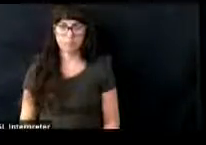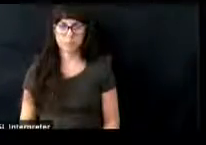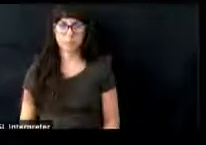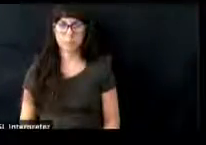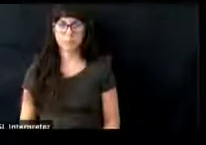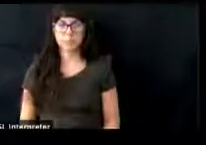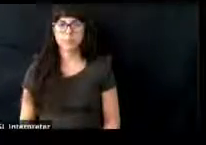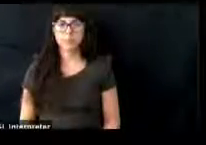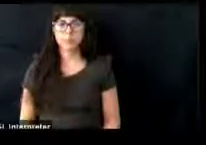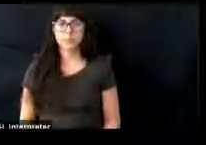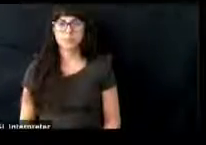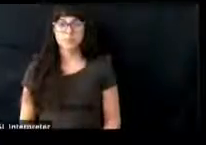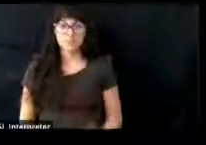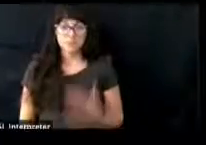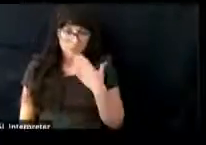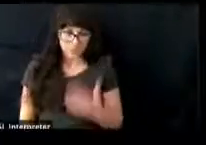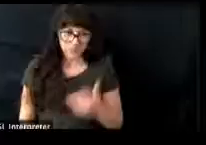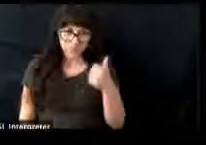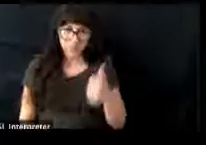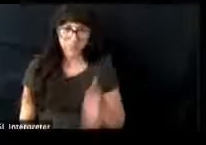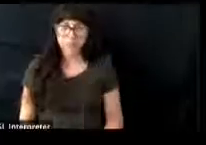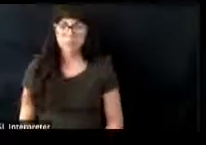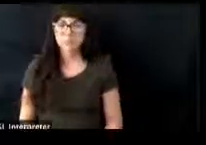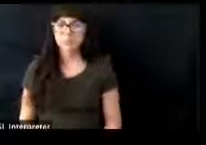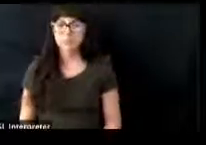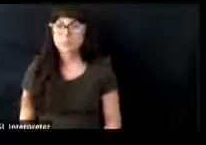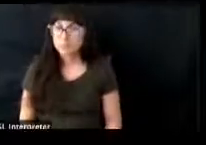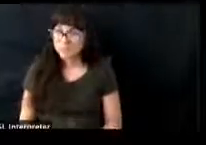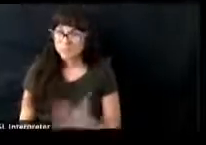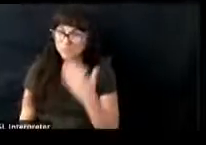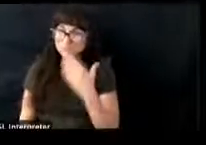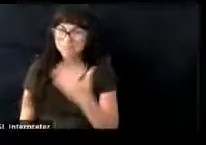Thank you. Thank you so much.